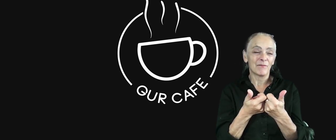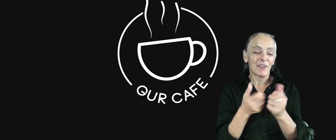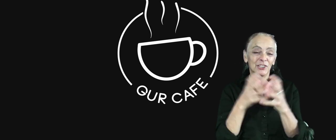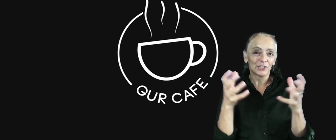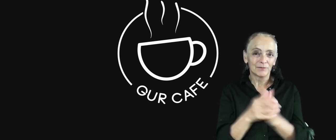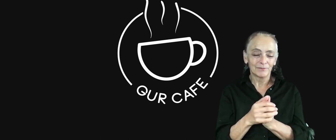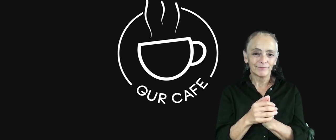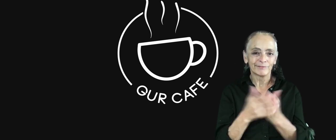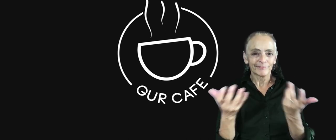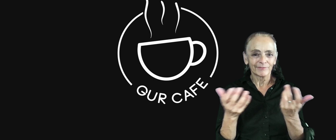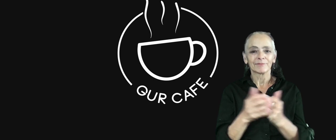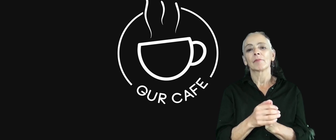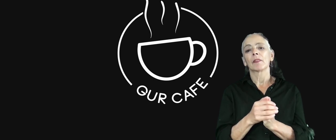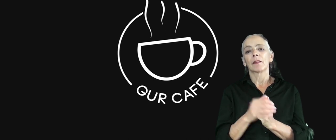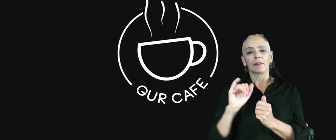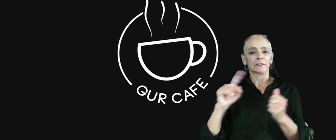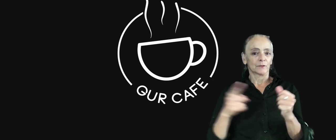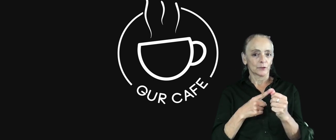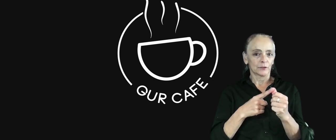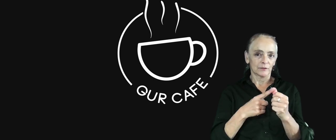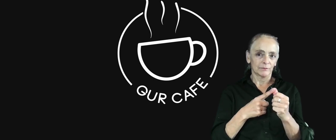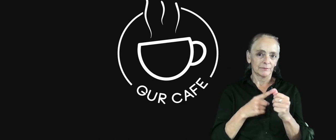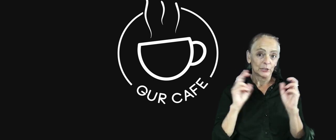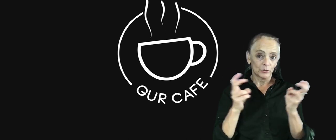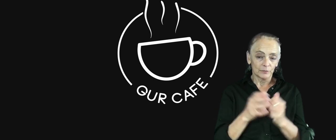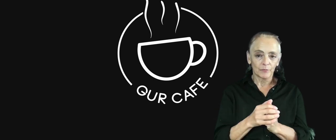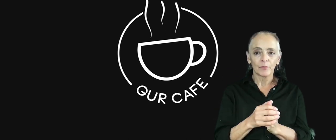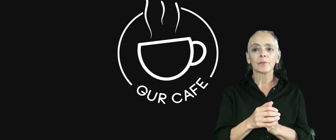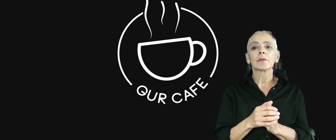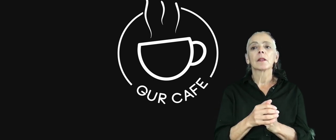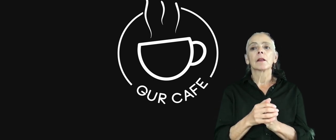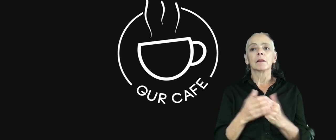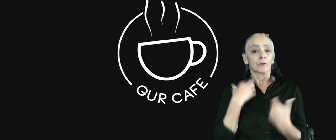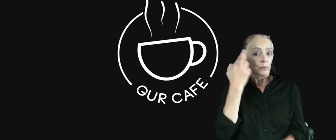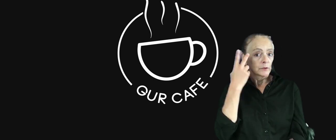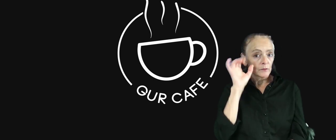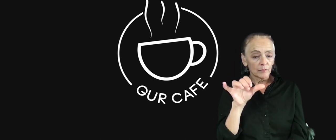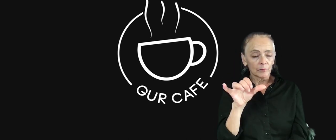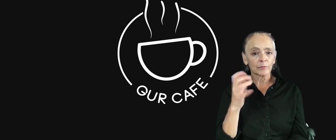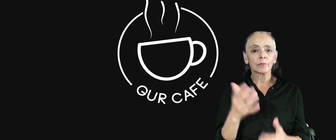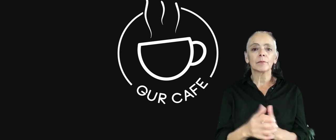that's that's really your first thing. And there's a reason for that. I mean,